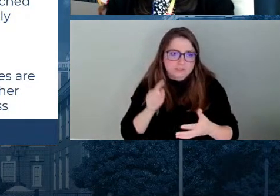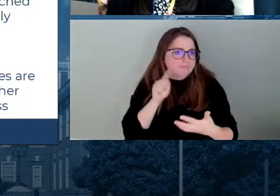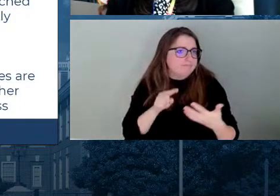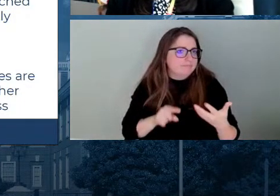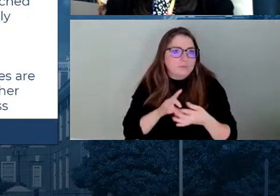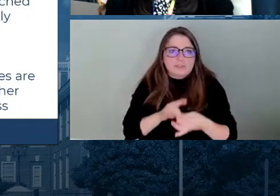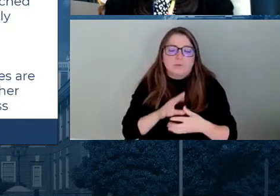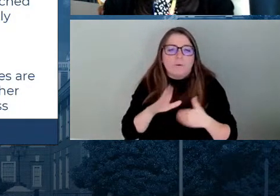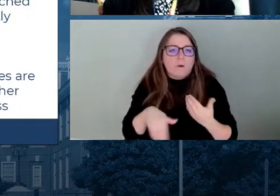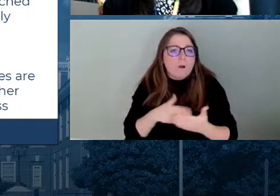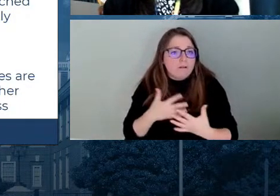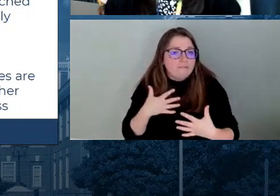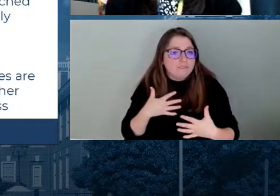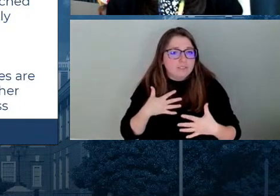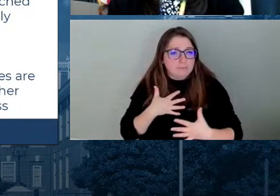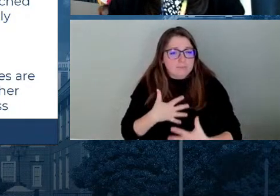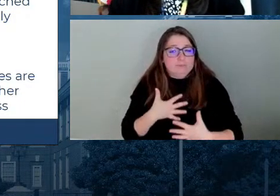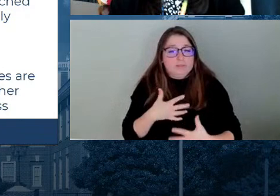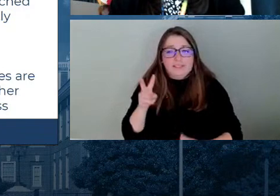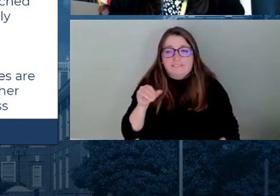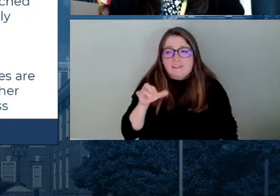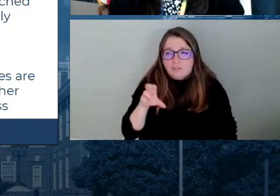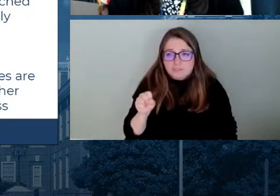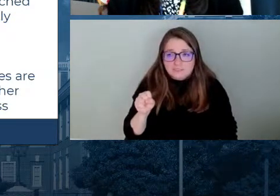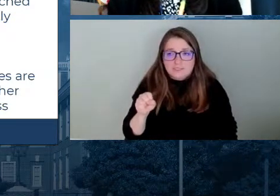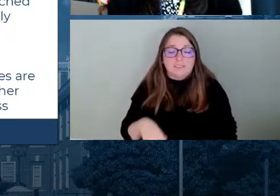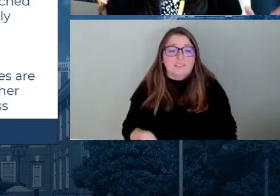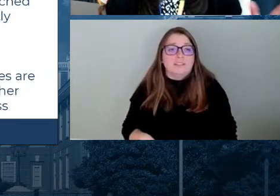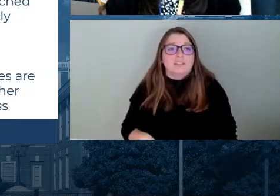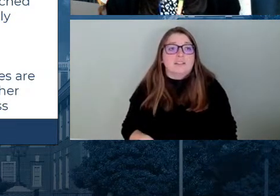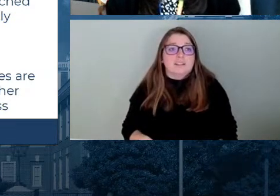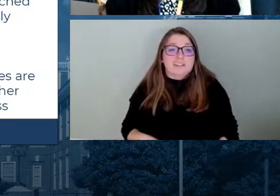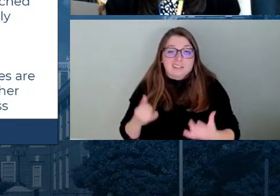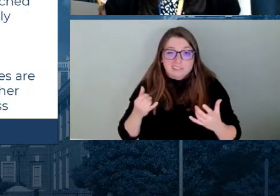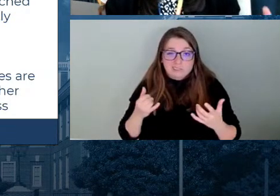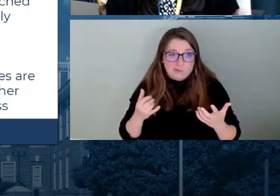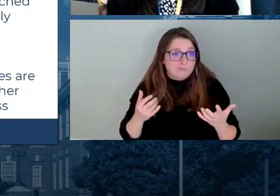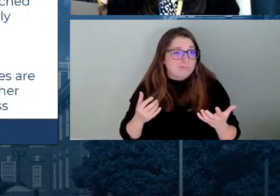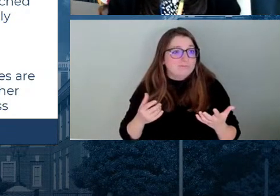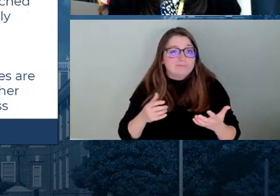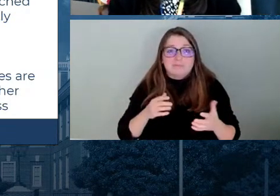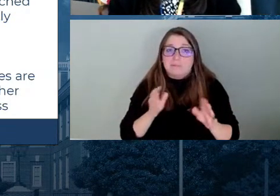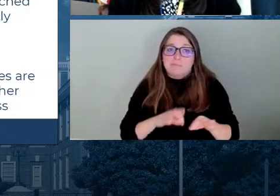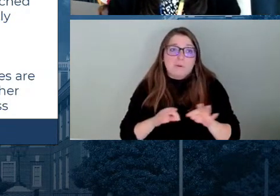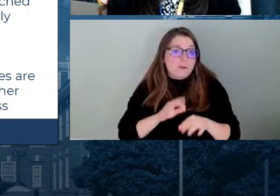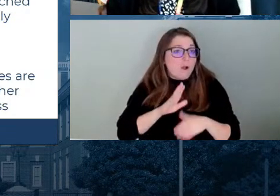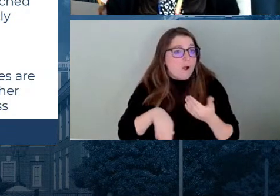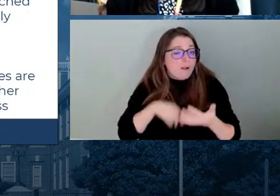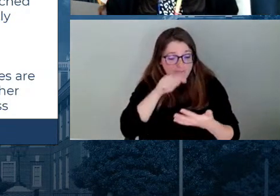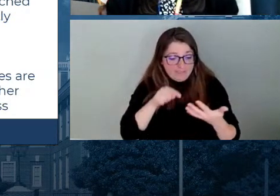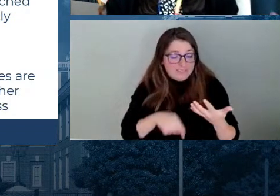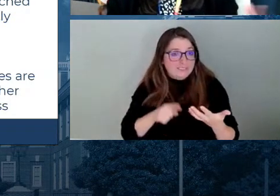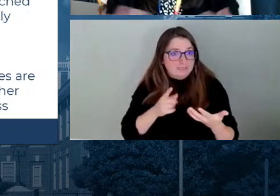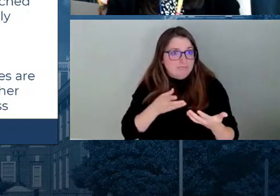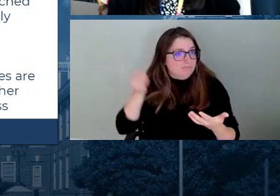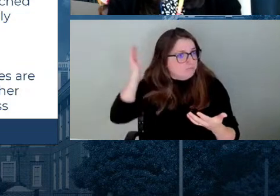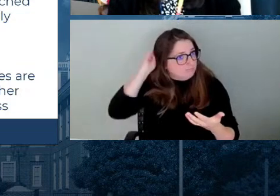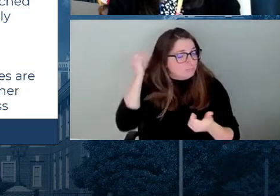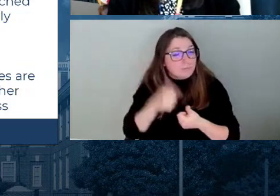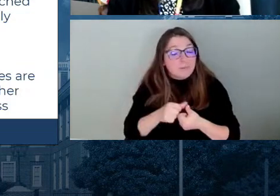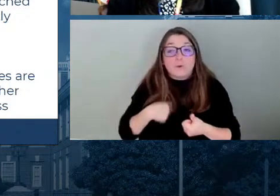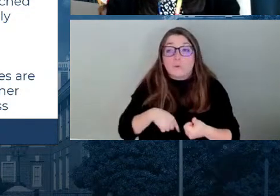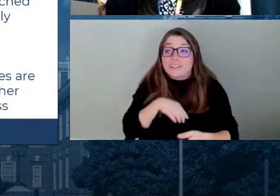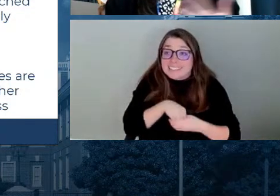viruses, things to keep in mind, again, as we head into the time of year where our behavior changes, we're indoors more, we're indoors with lots